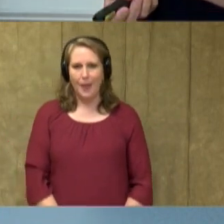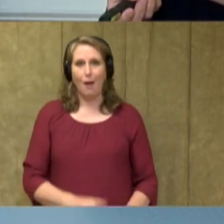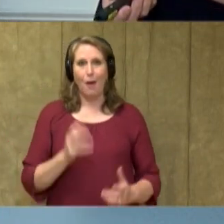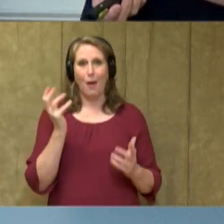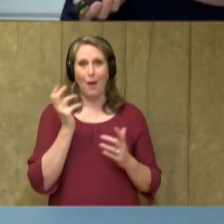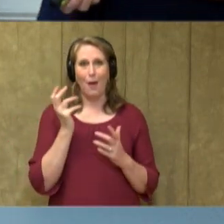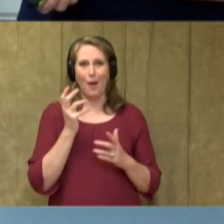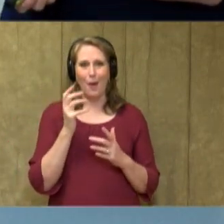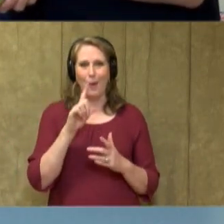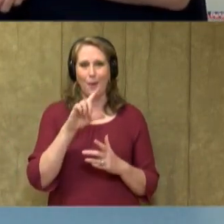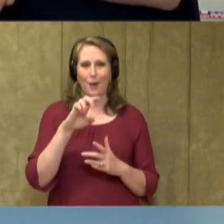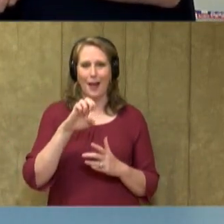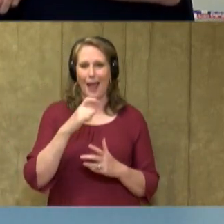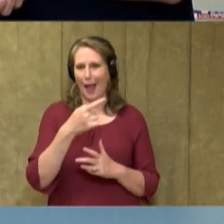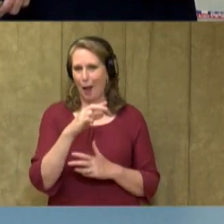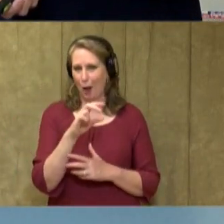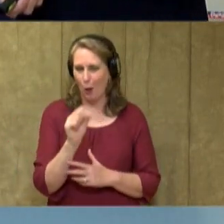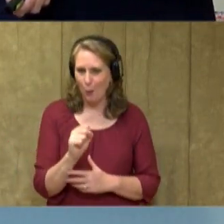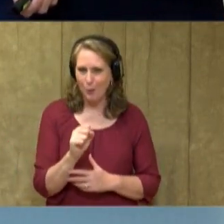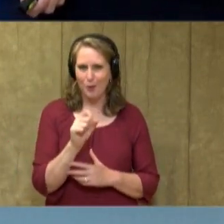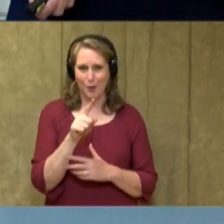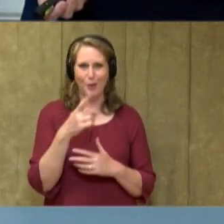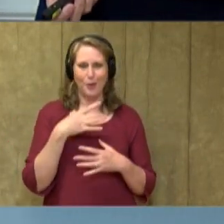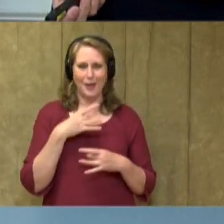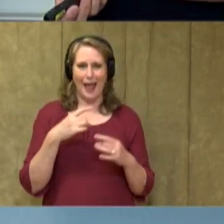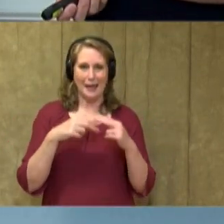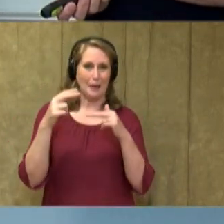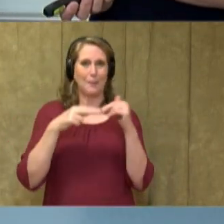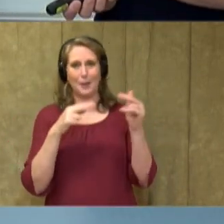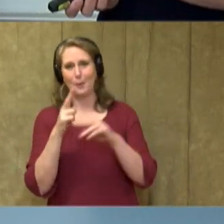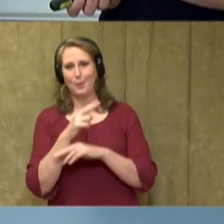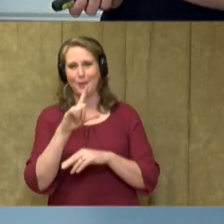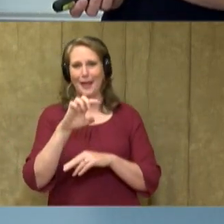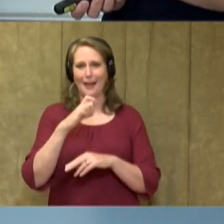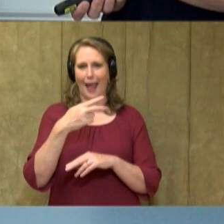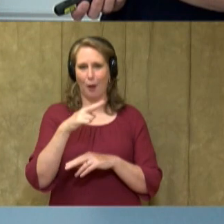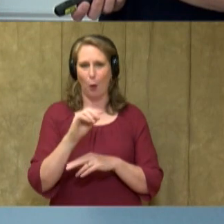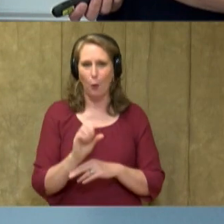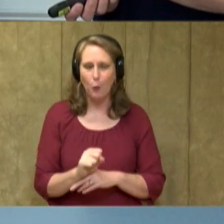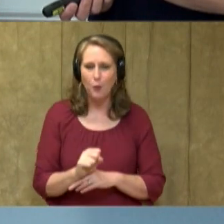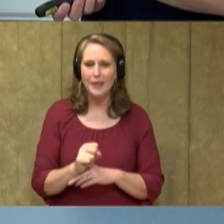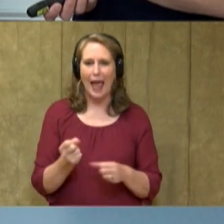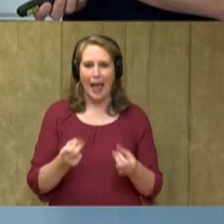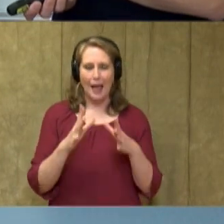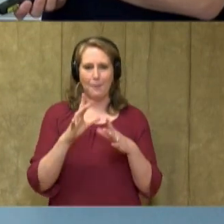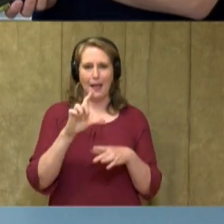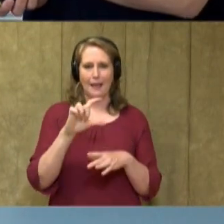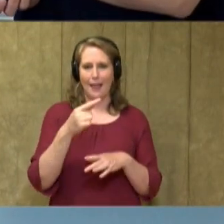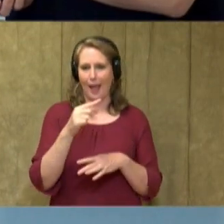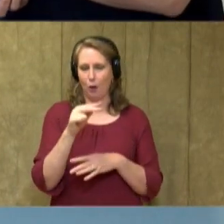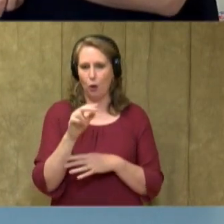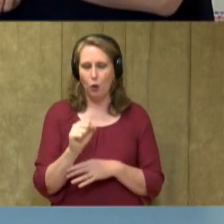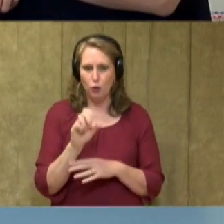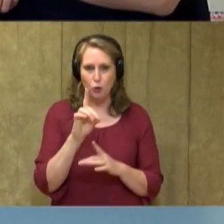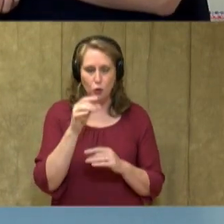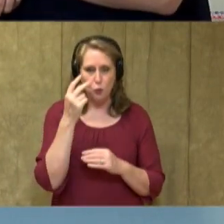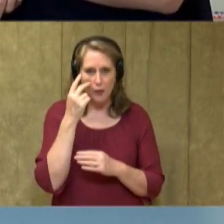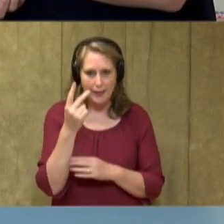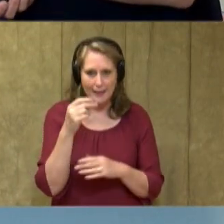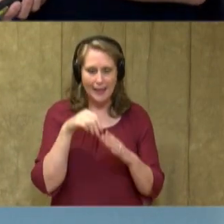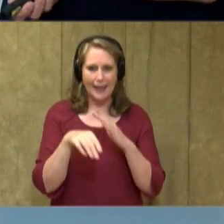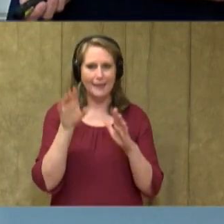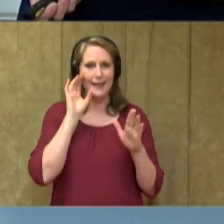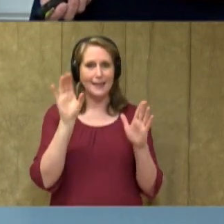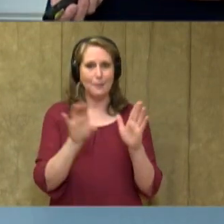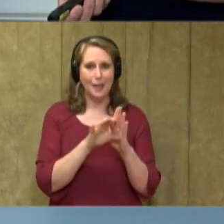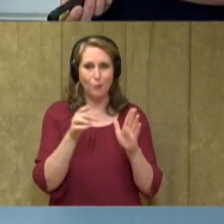Oh, these are Legos. I know some of you probably like to build with Legos. How many Legos do you see in